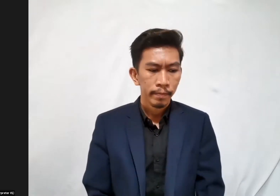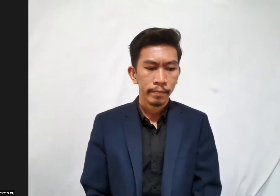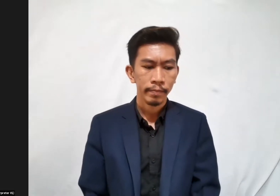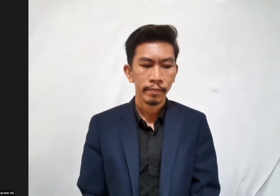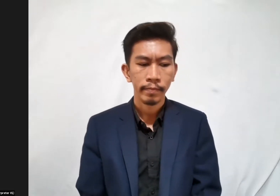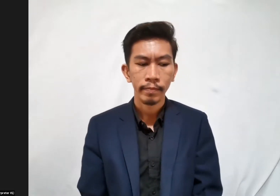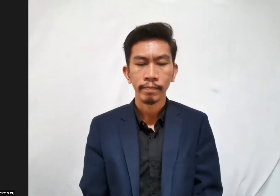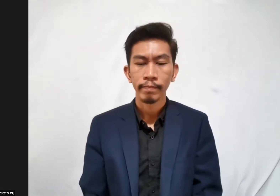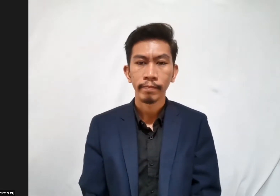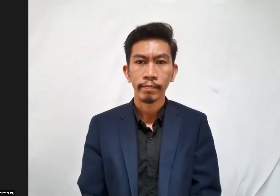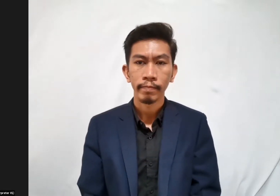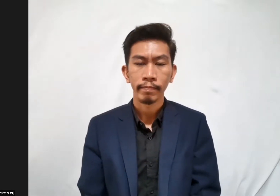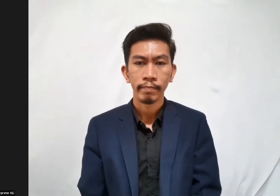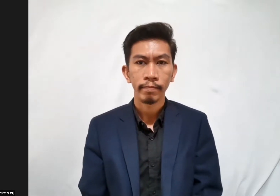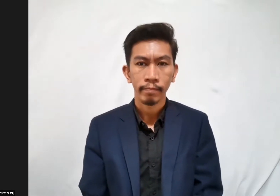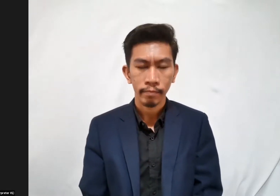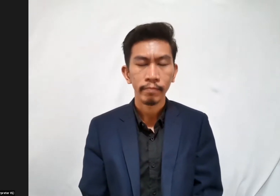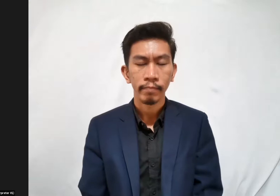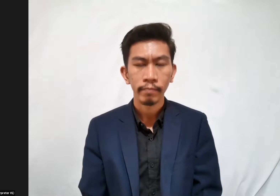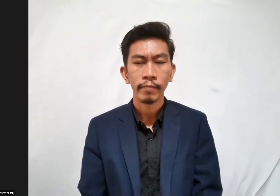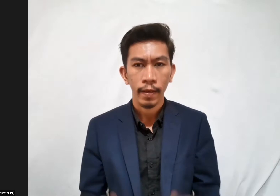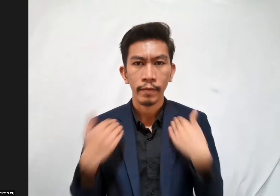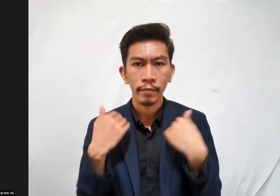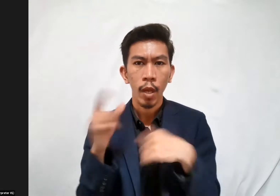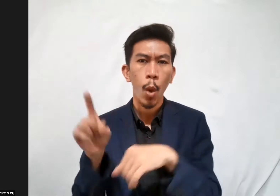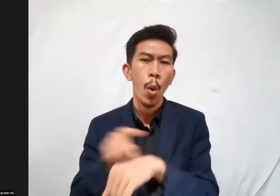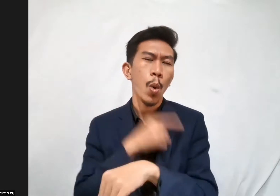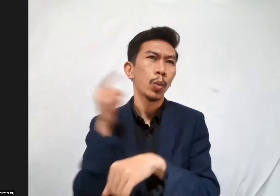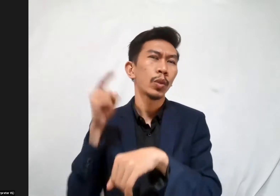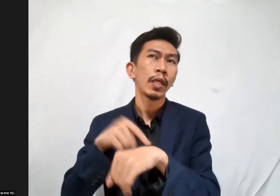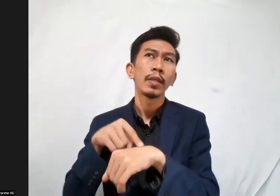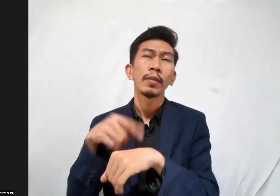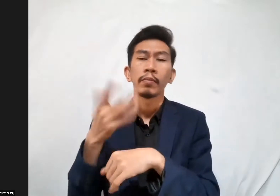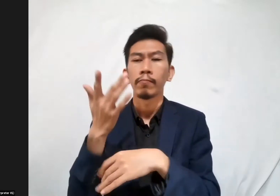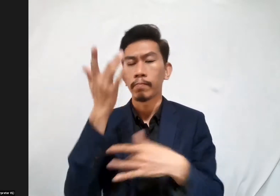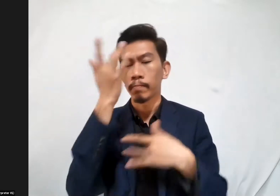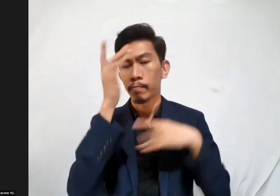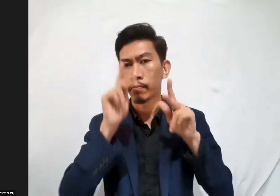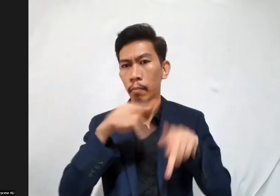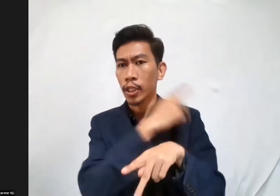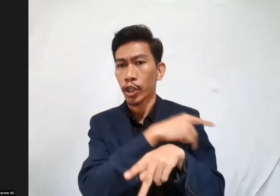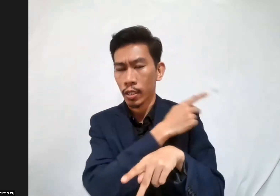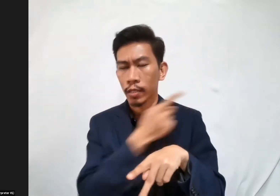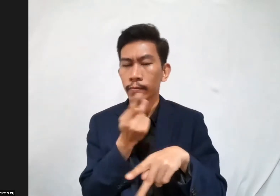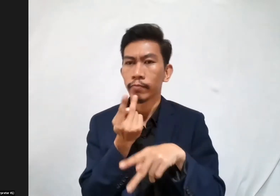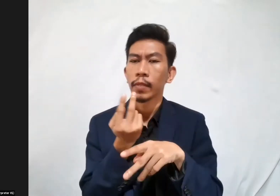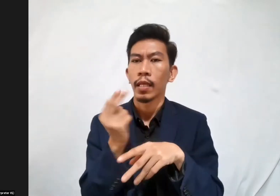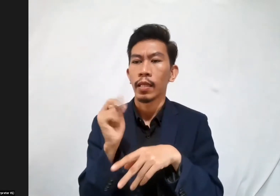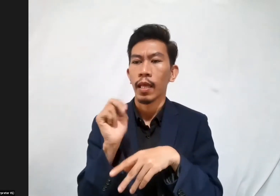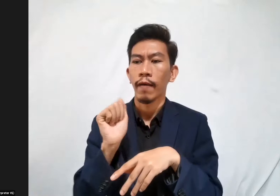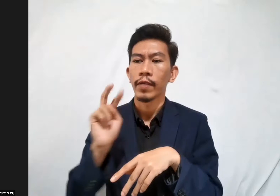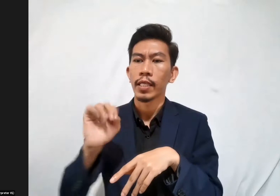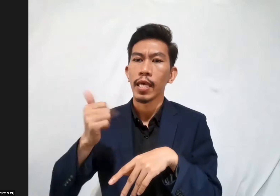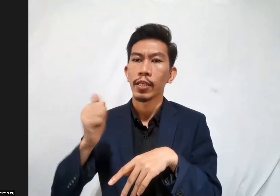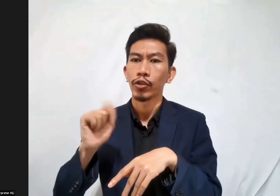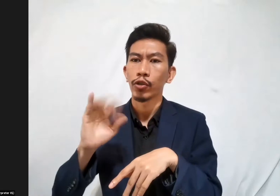PCS, we do have for a long time patient navigation program and helping